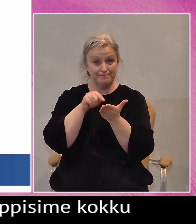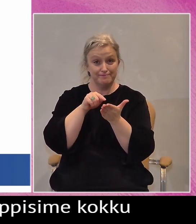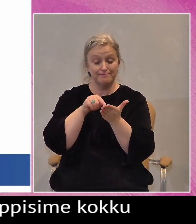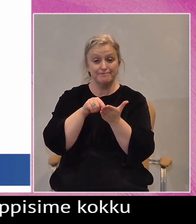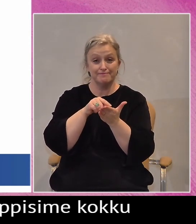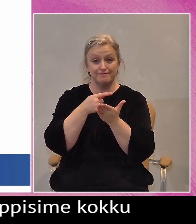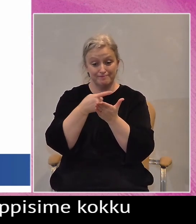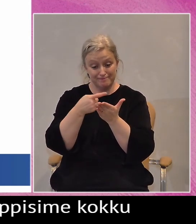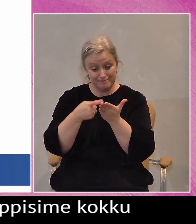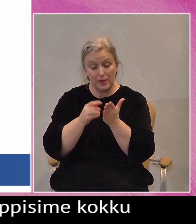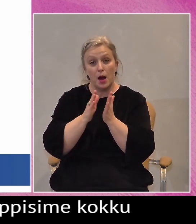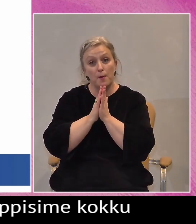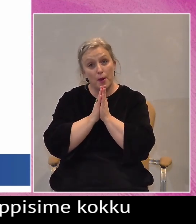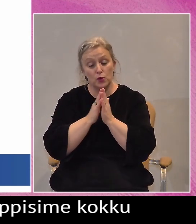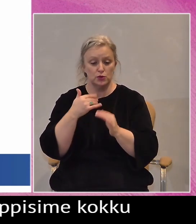Franka's grandmother.